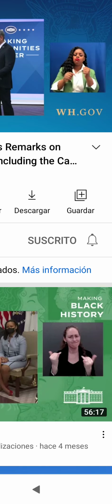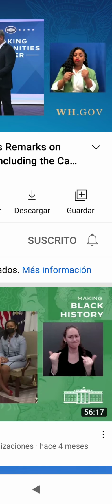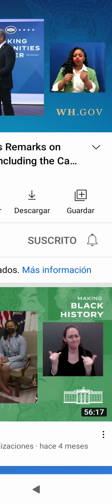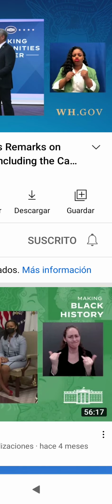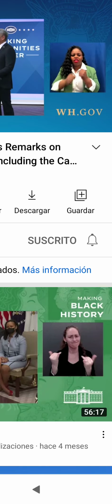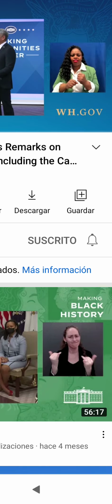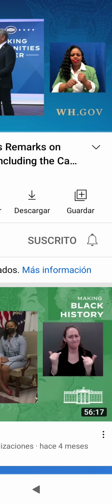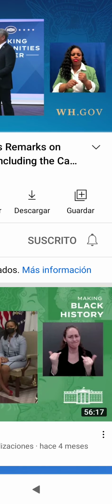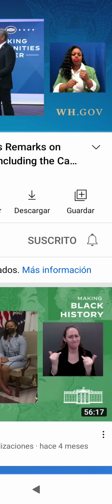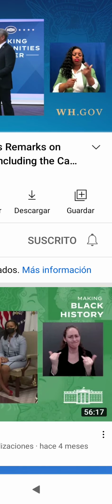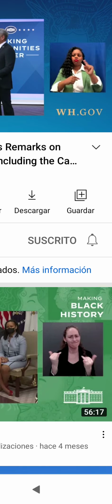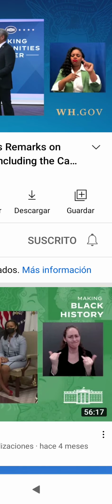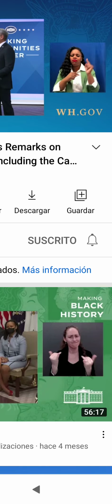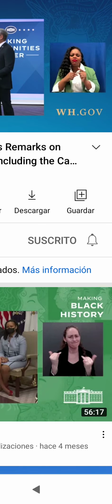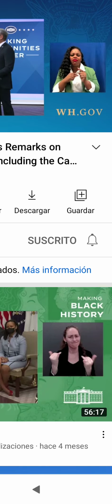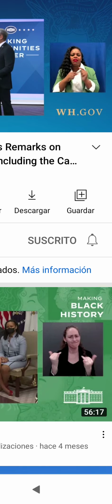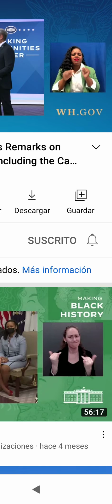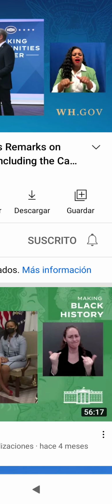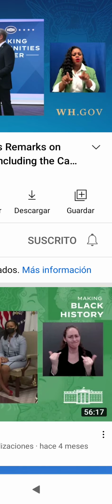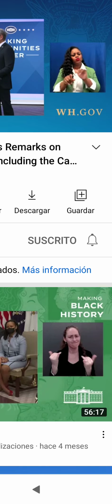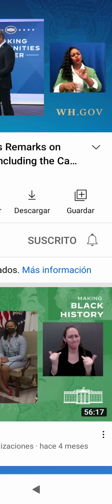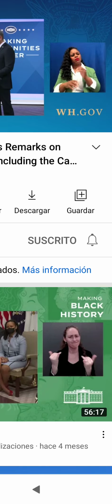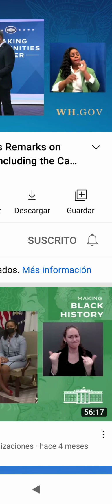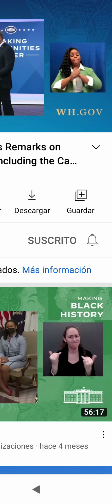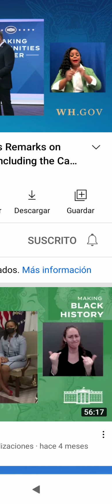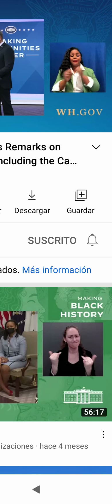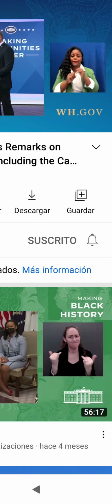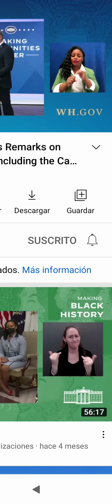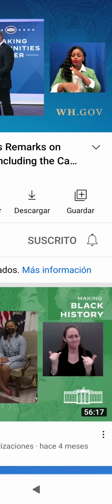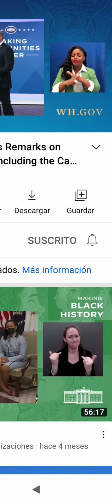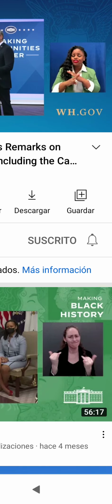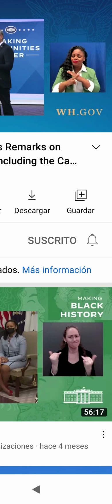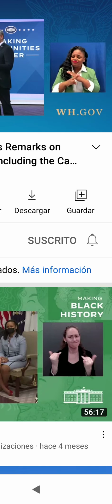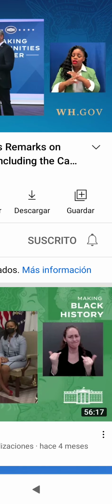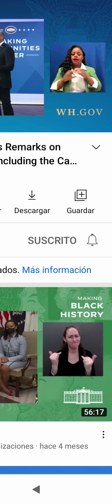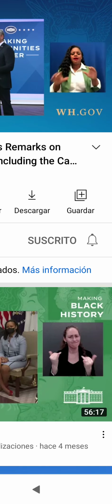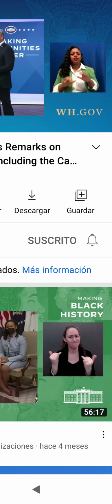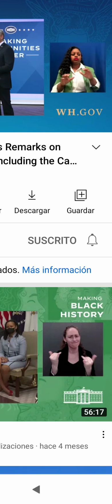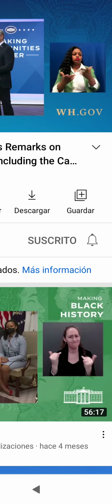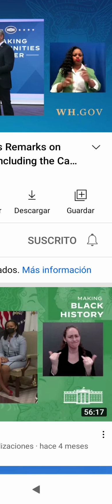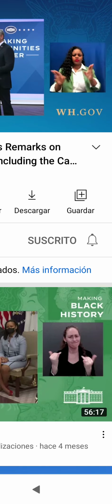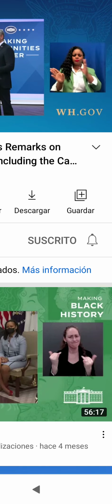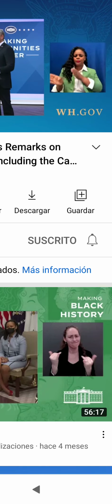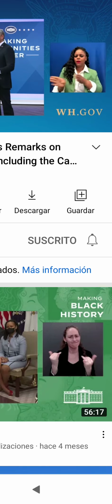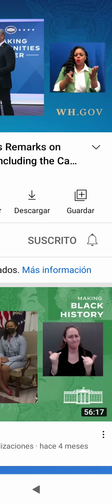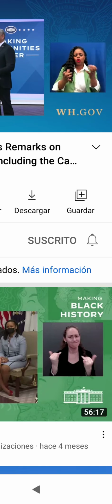capabilities, including on bomb prevention and active shooter preparedness. We want to build on the engagements that we